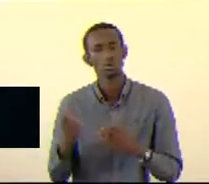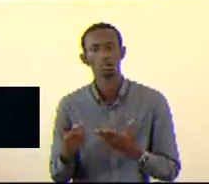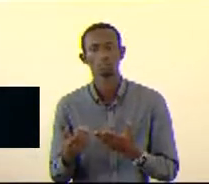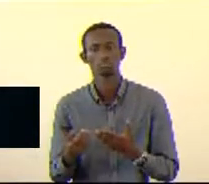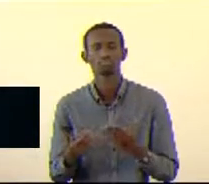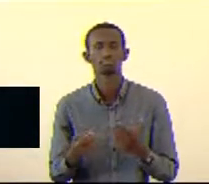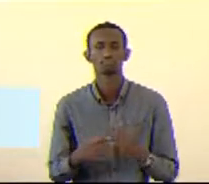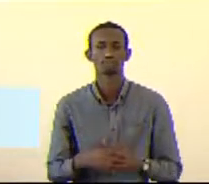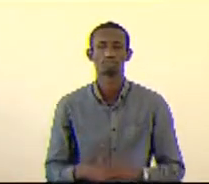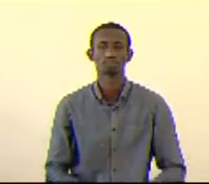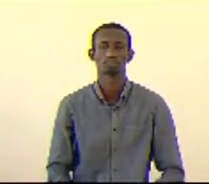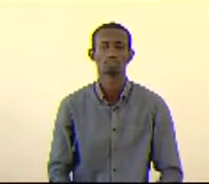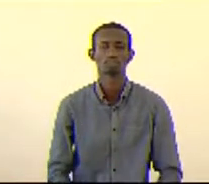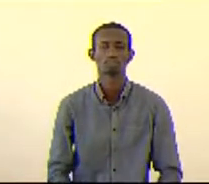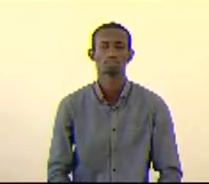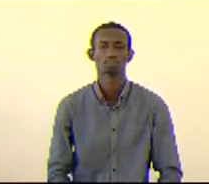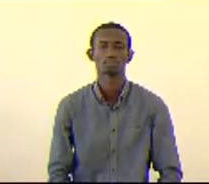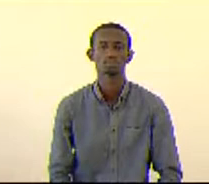part.